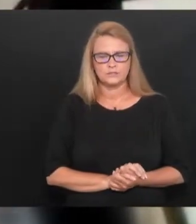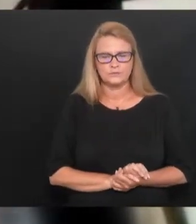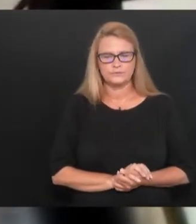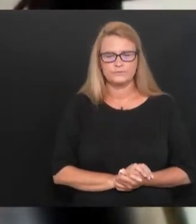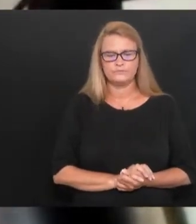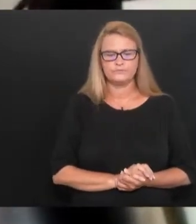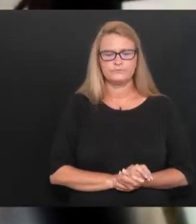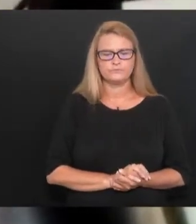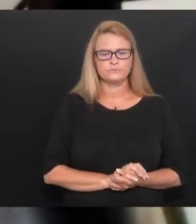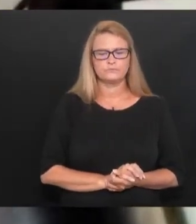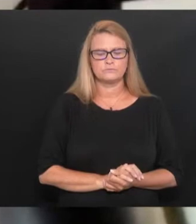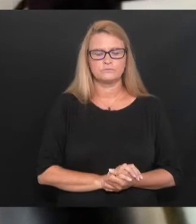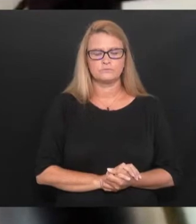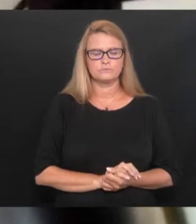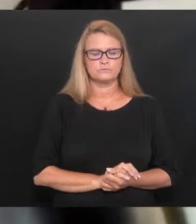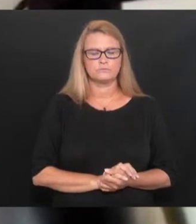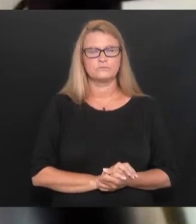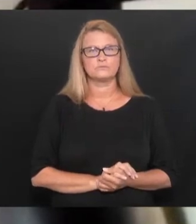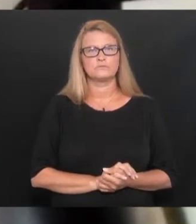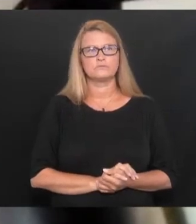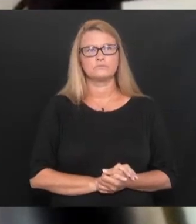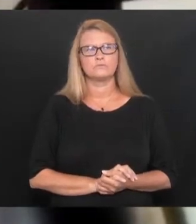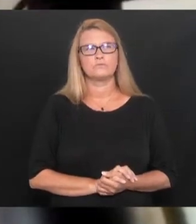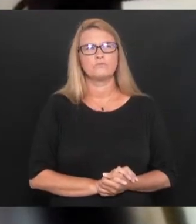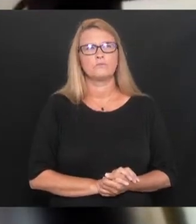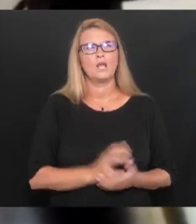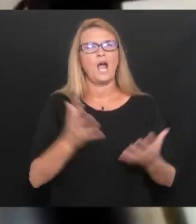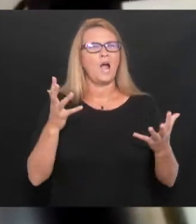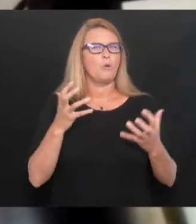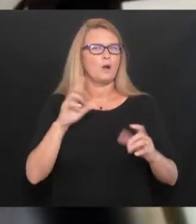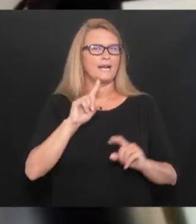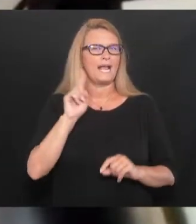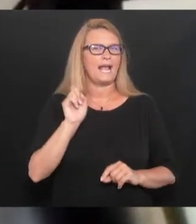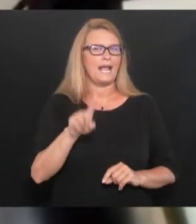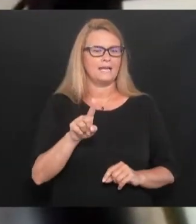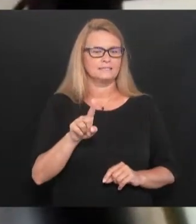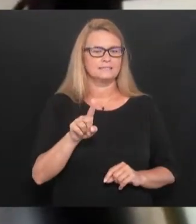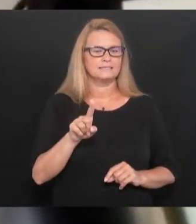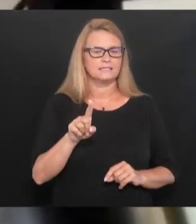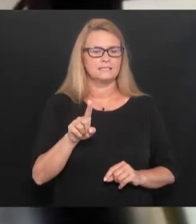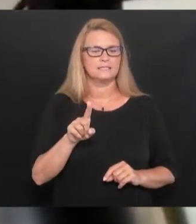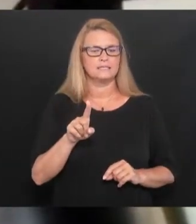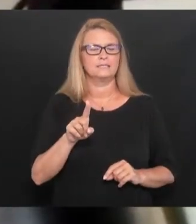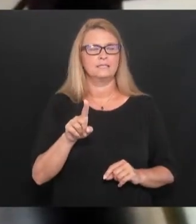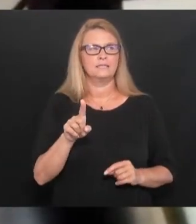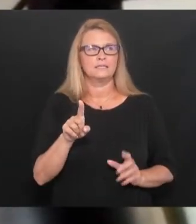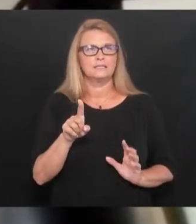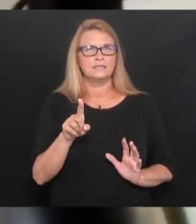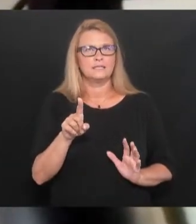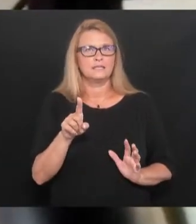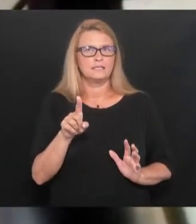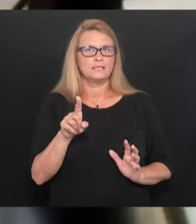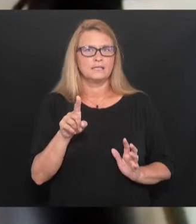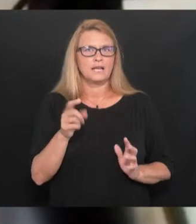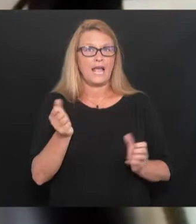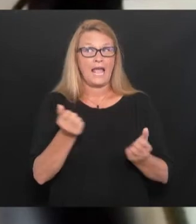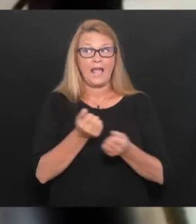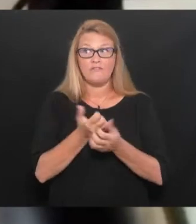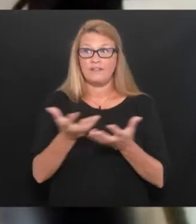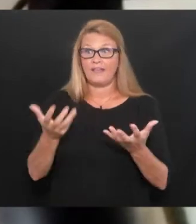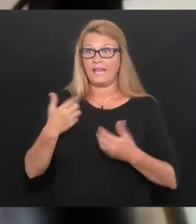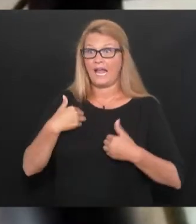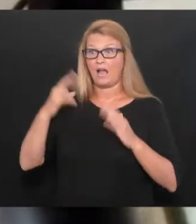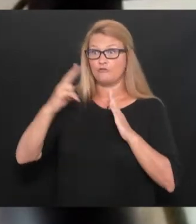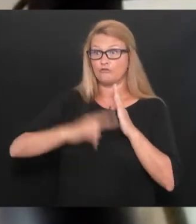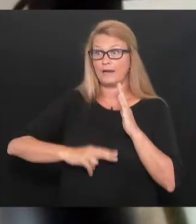Marsh, and with the follow-up from Kenny. But I do kind of want to ask about perception. It seems to me, based on everything I've read about